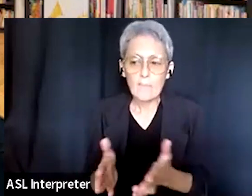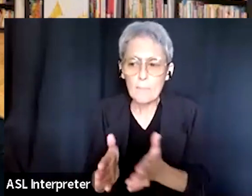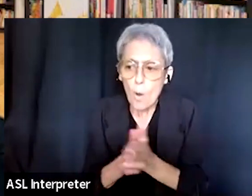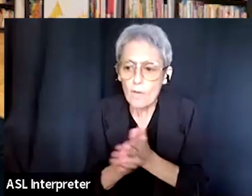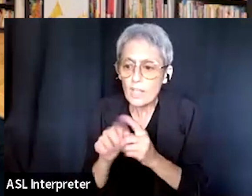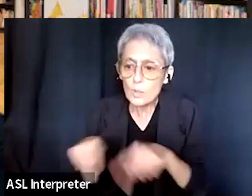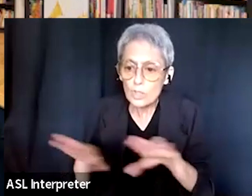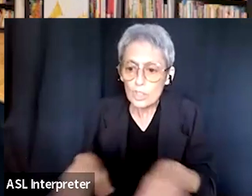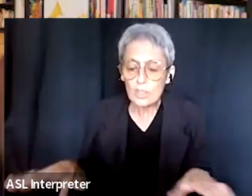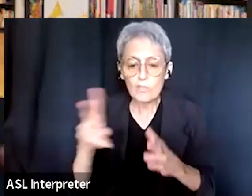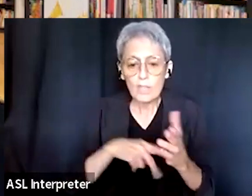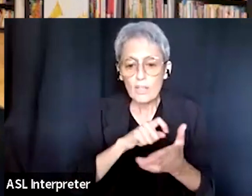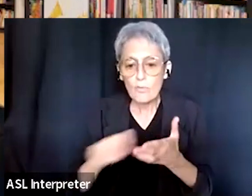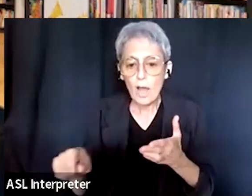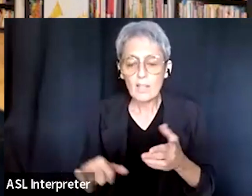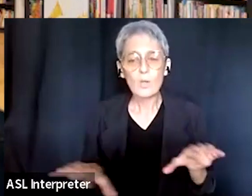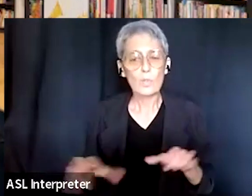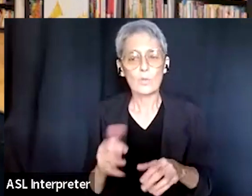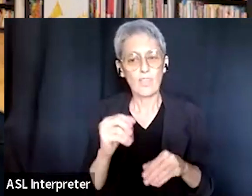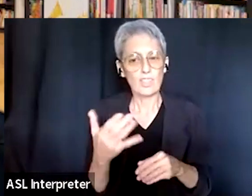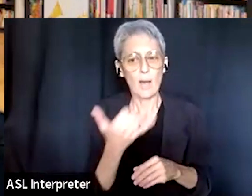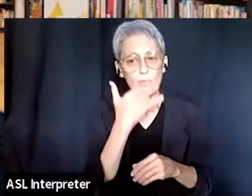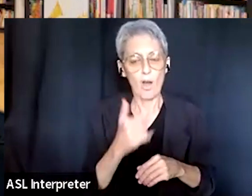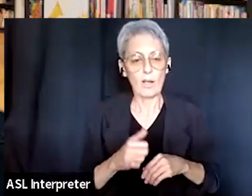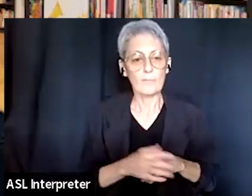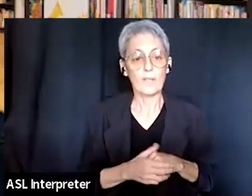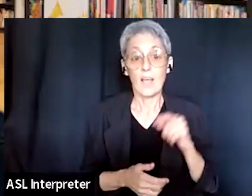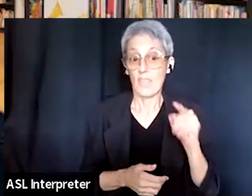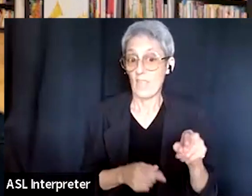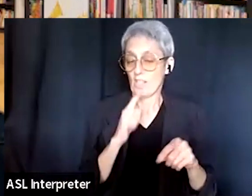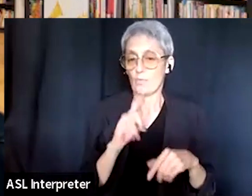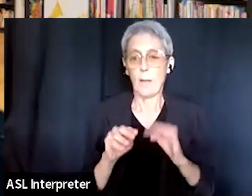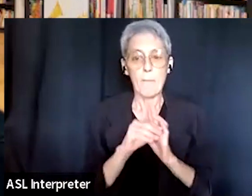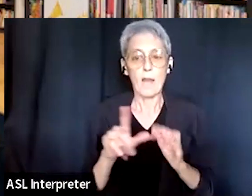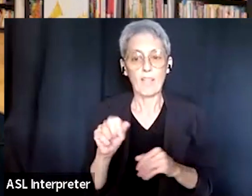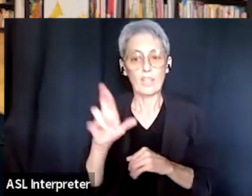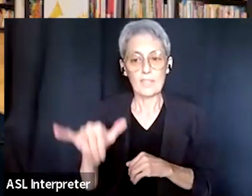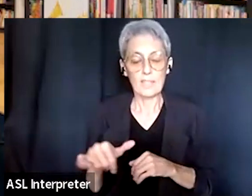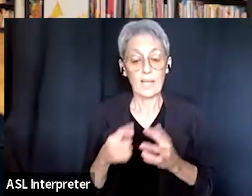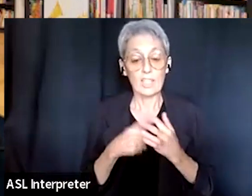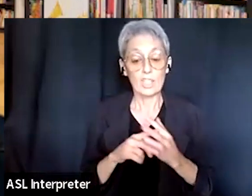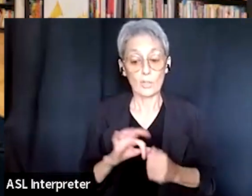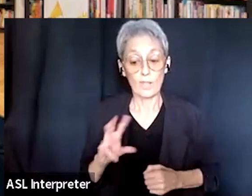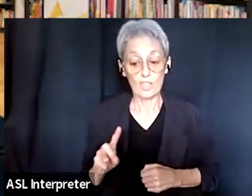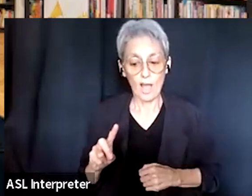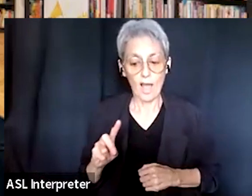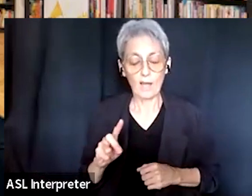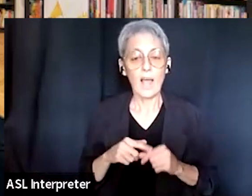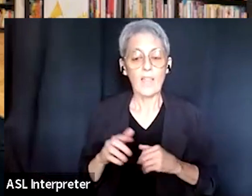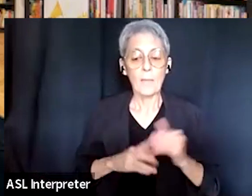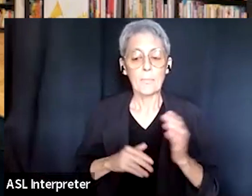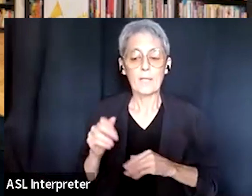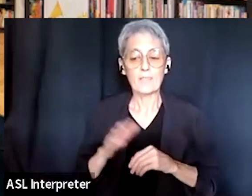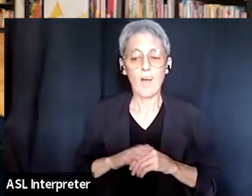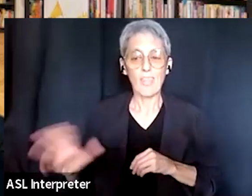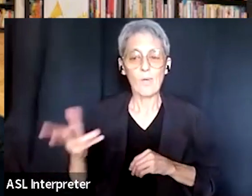we're doing the job wrong. And this really is about a model of literacy. It starts with the child, it builds on their experiences, it drives